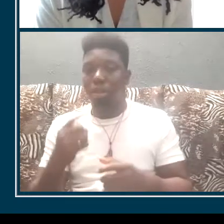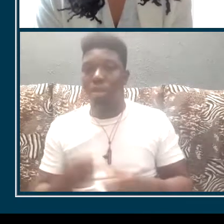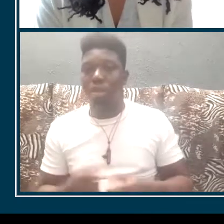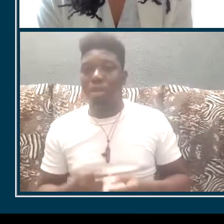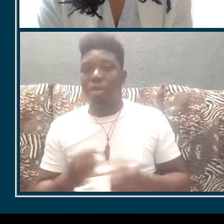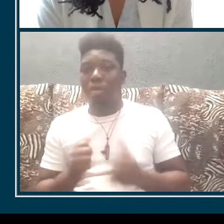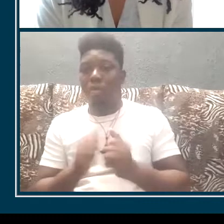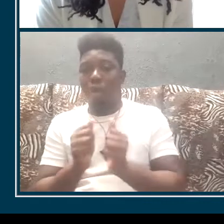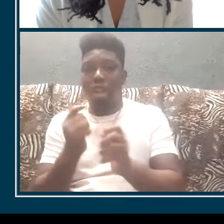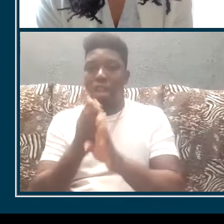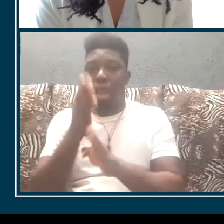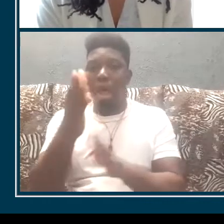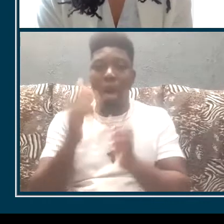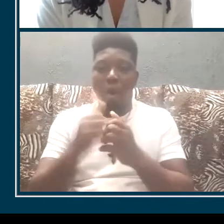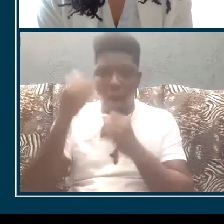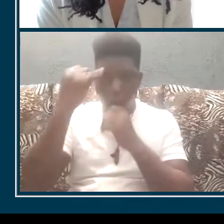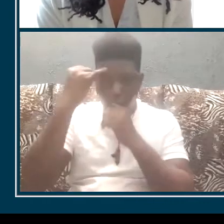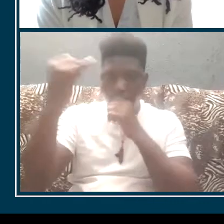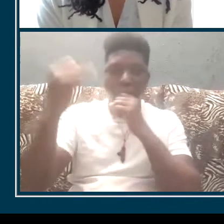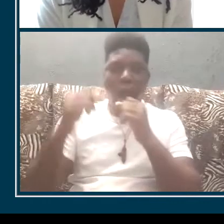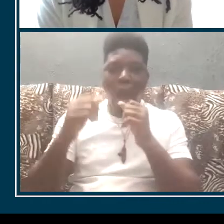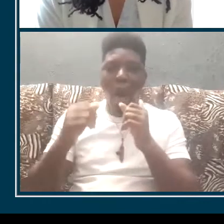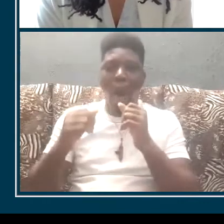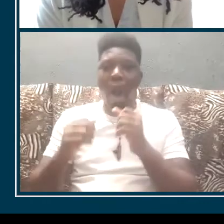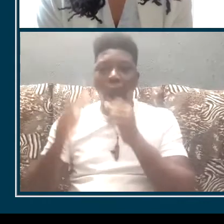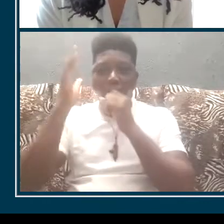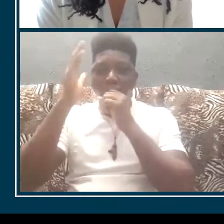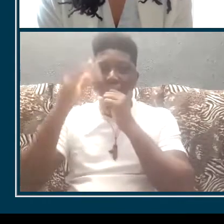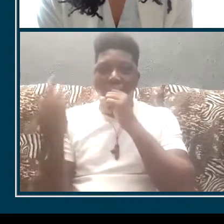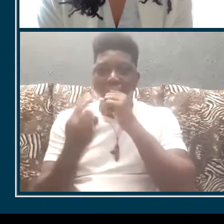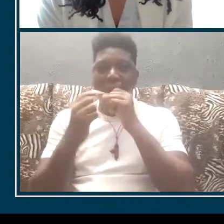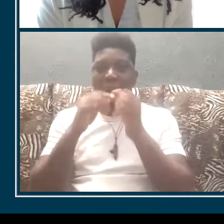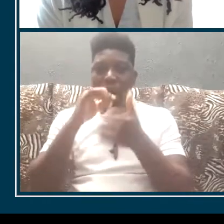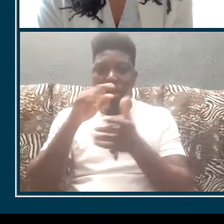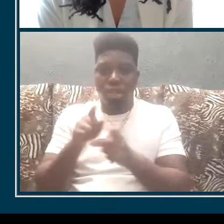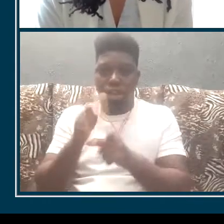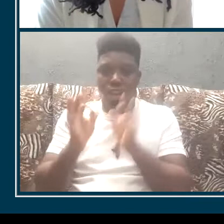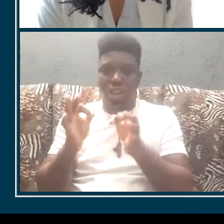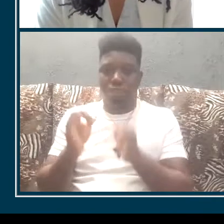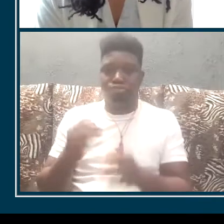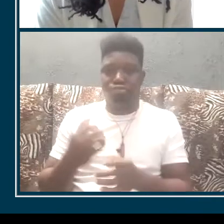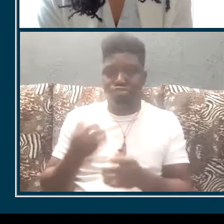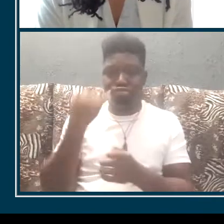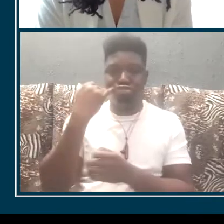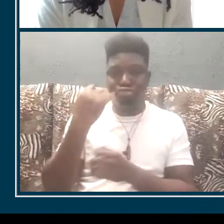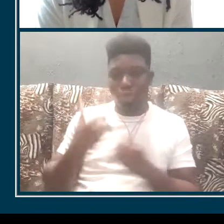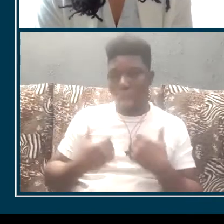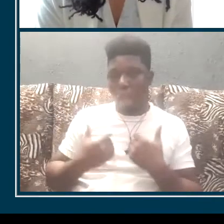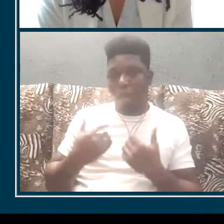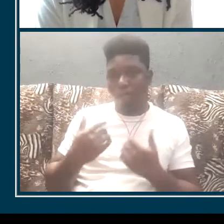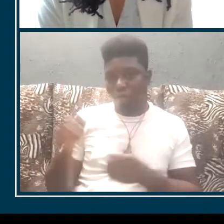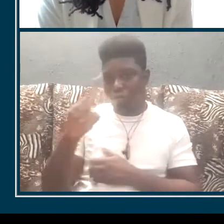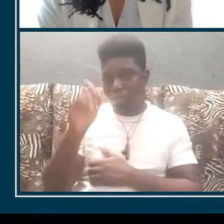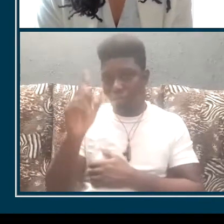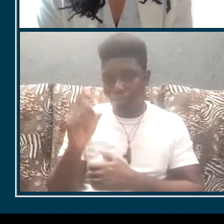is we're always better off if we ask questions and engage in conversation exactly like we're doing today, rather